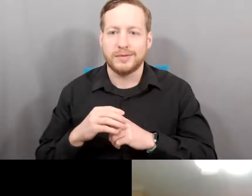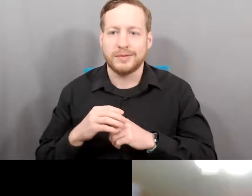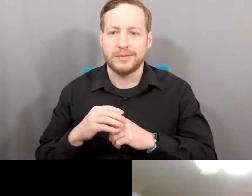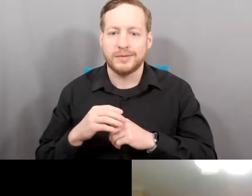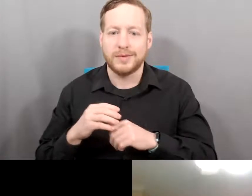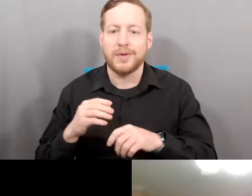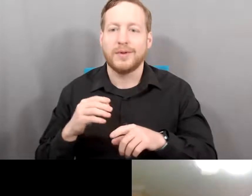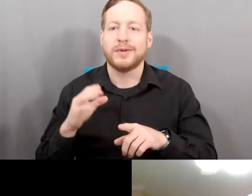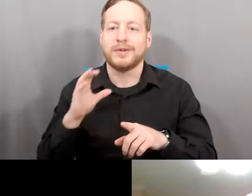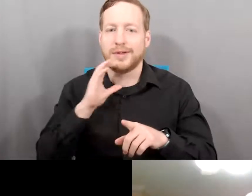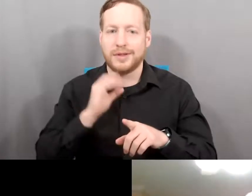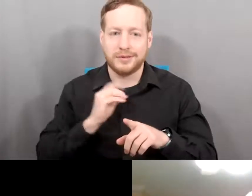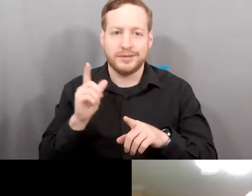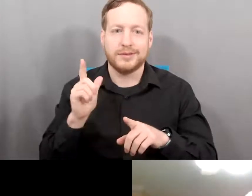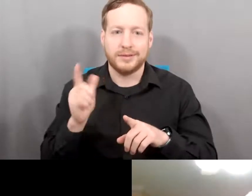I second.